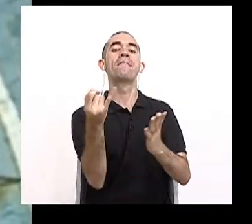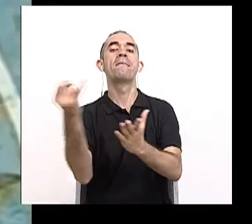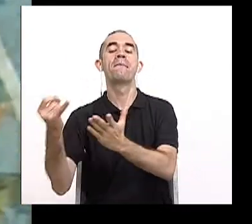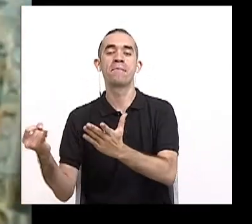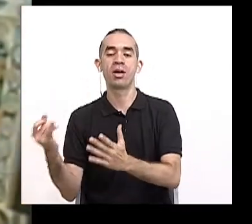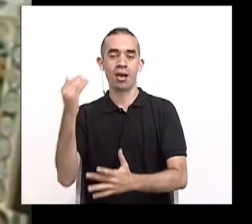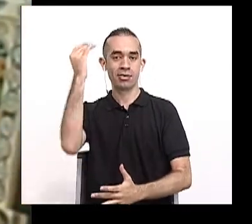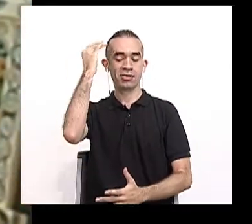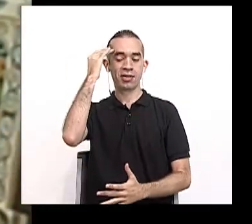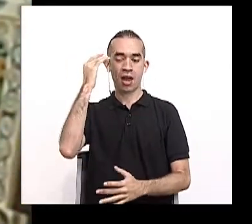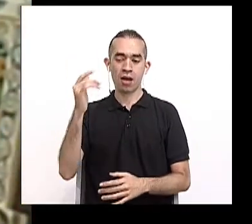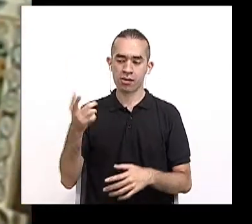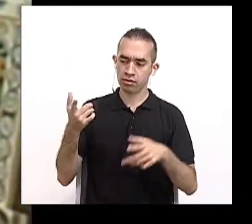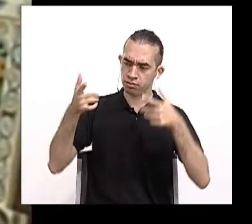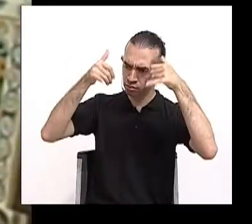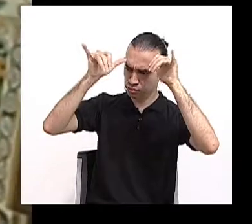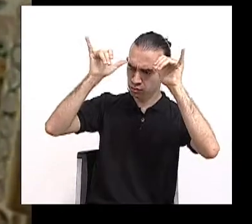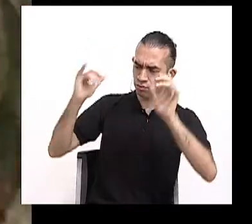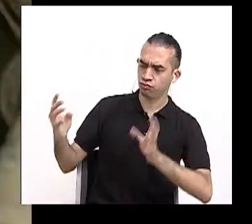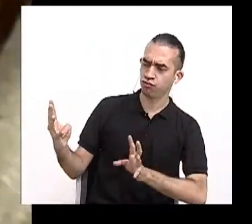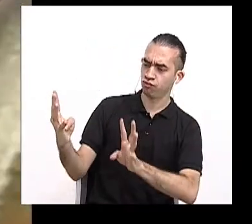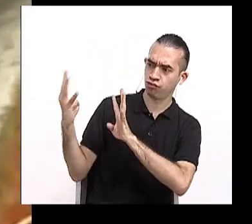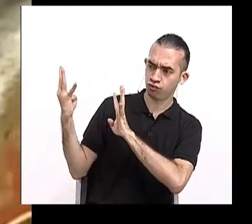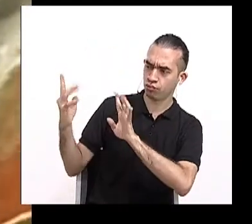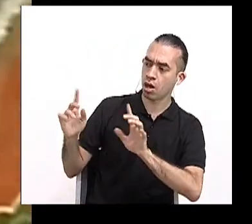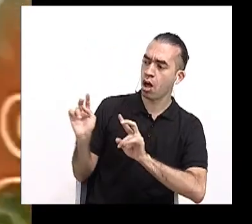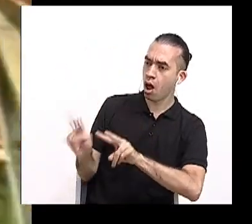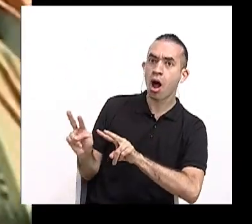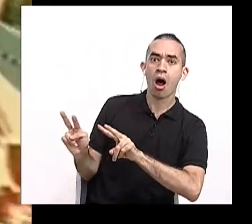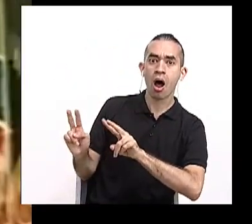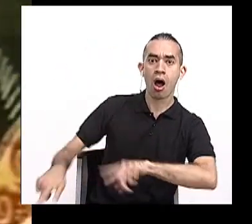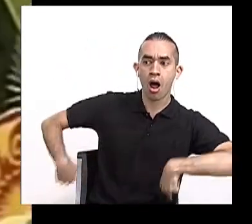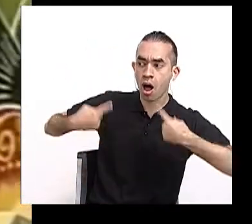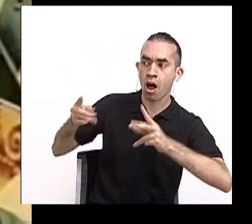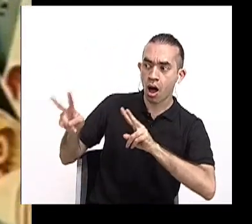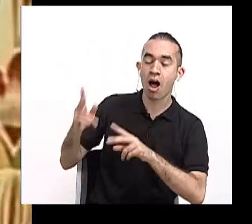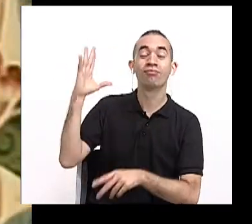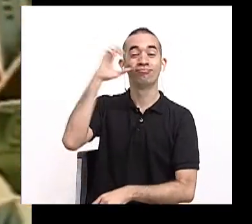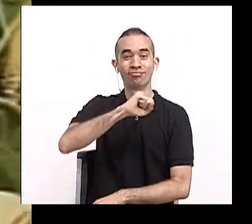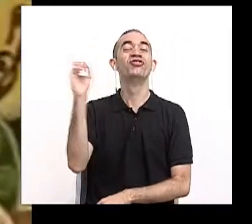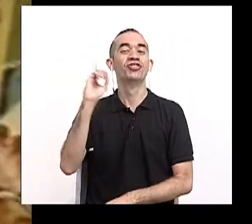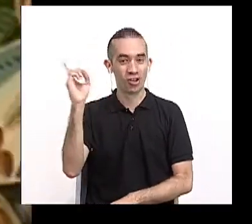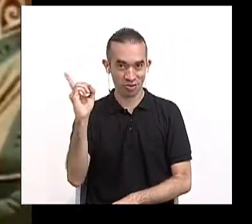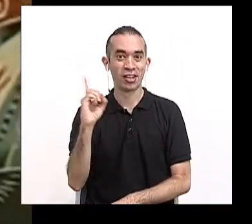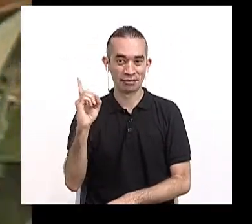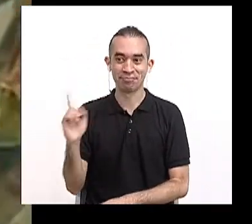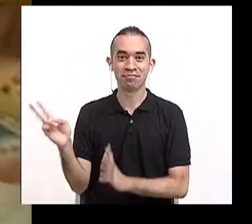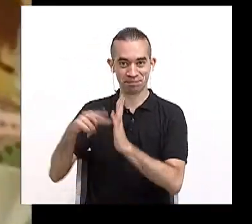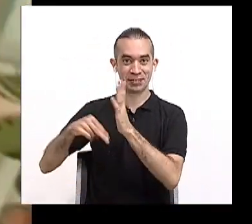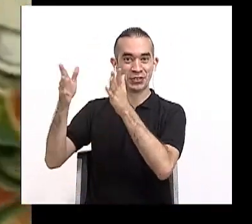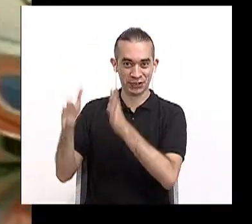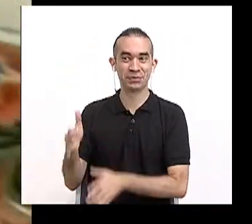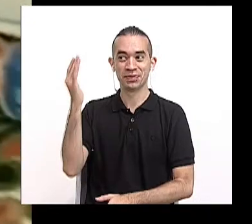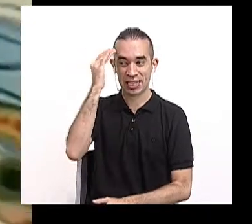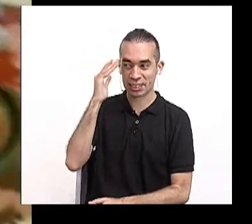driver's origin by the painted patterns on the wheels. By the beginning of the 20th